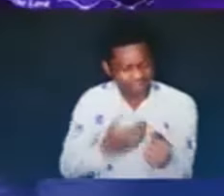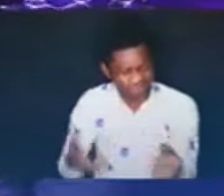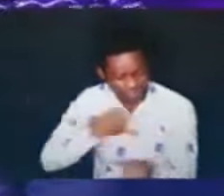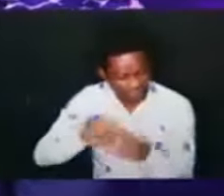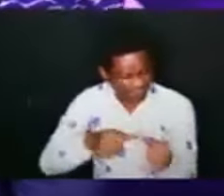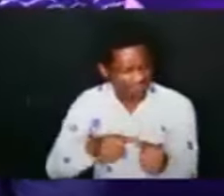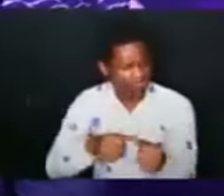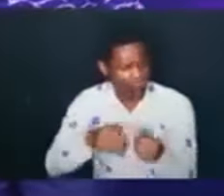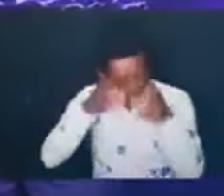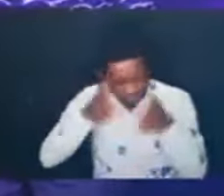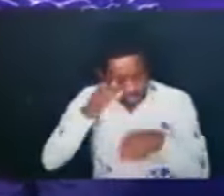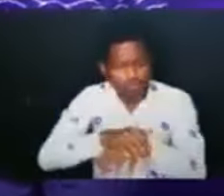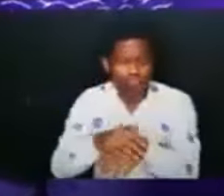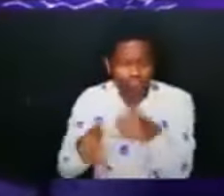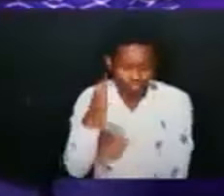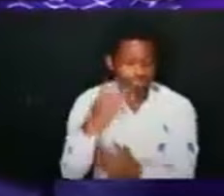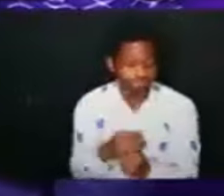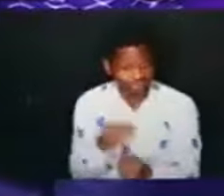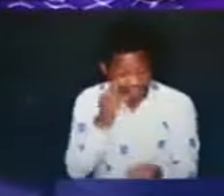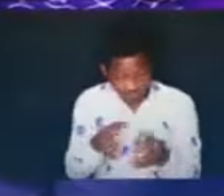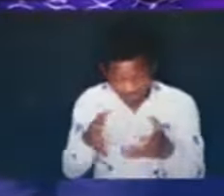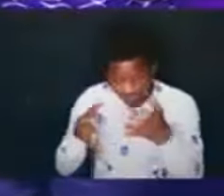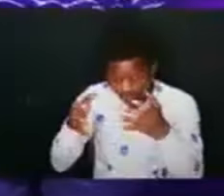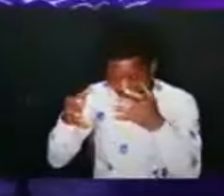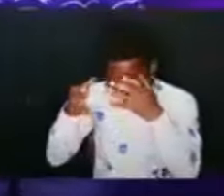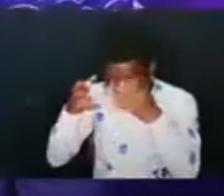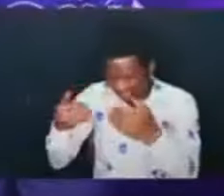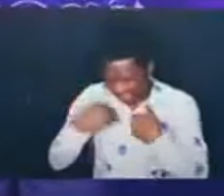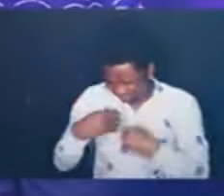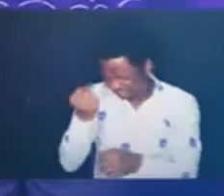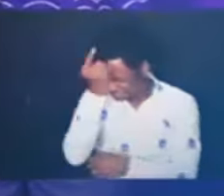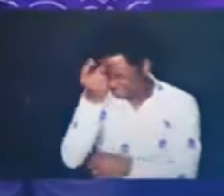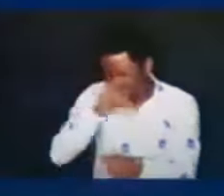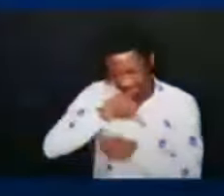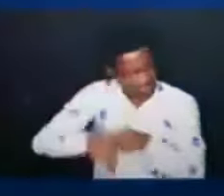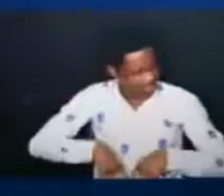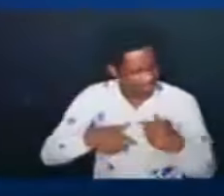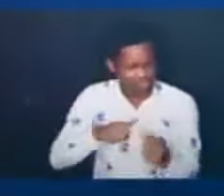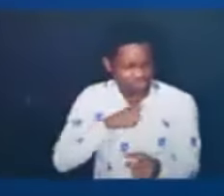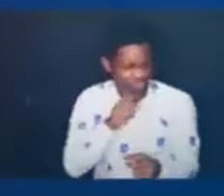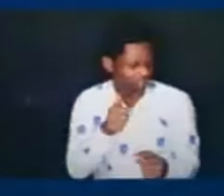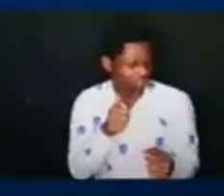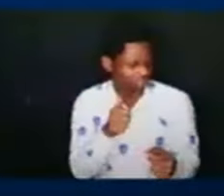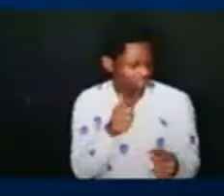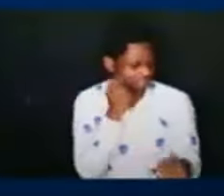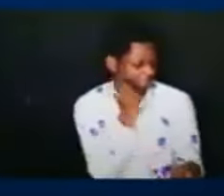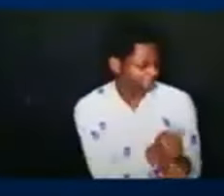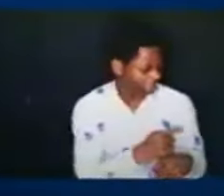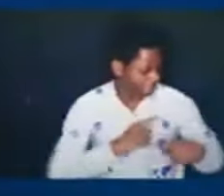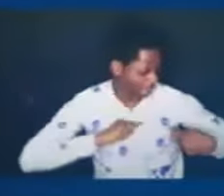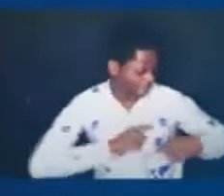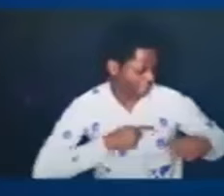matem. See, if you hold this possession of life, you don't hold grudge against anyone. Adofo no se wo sa dwini e wa brabo mu a uni